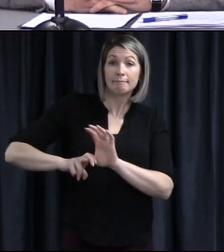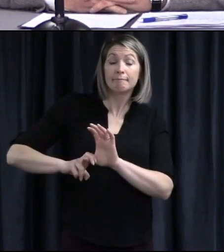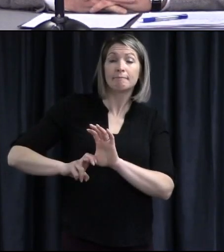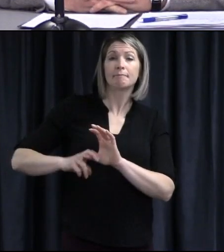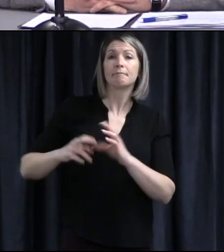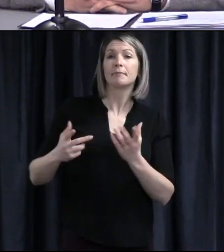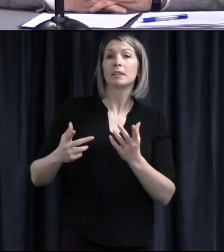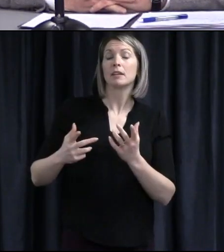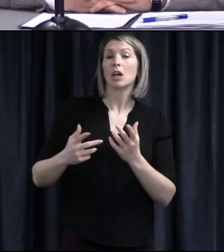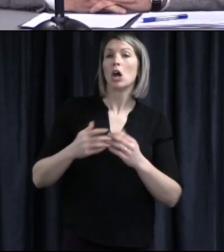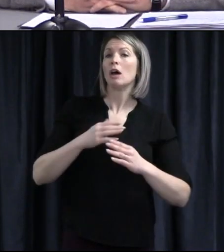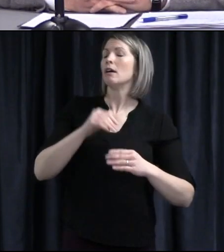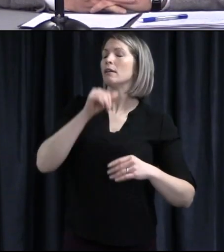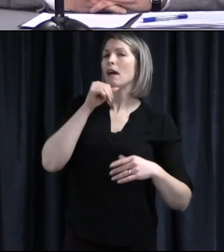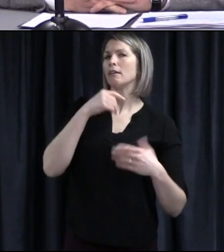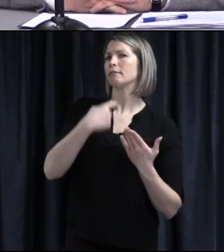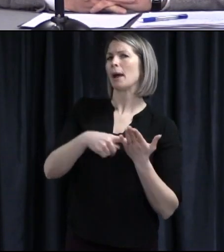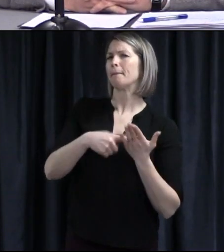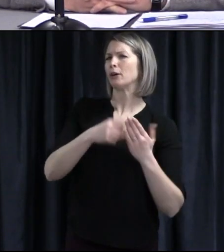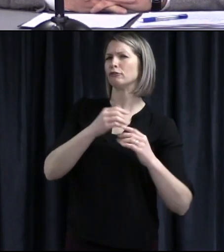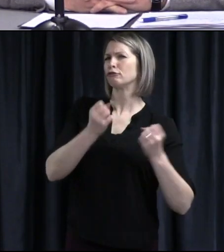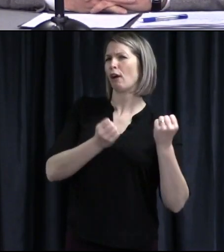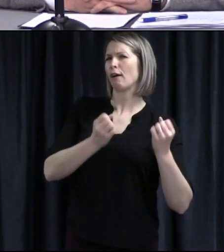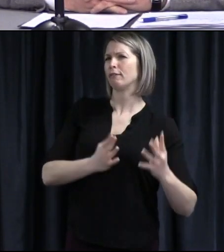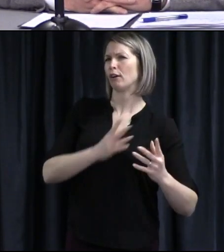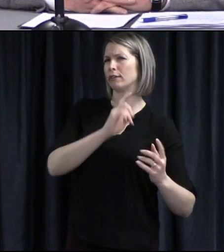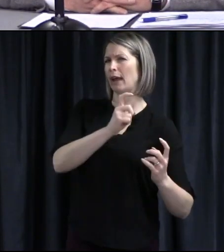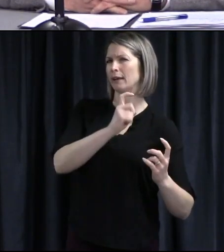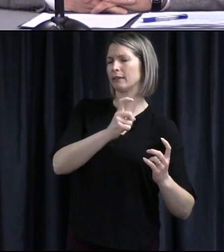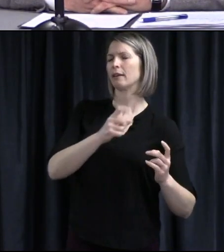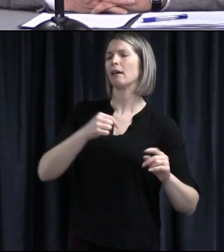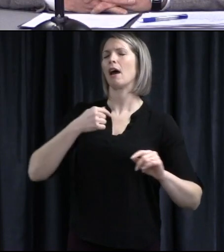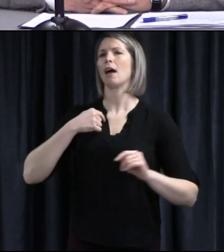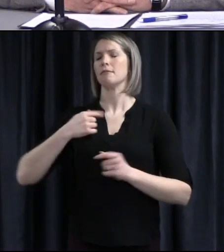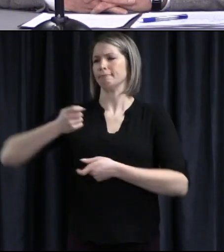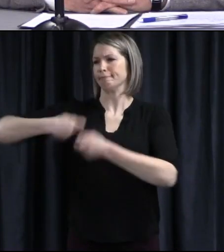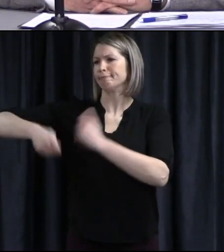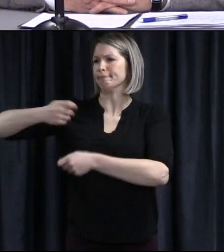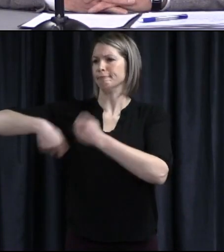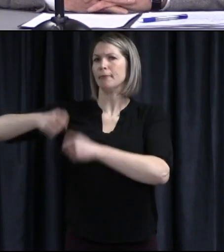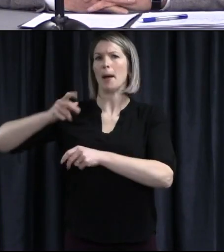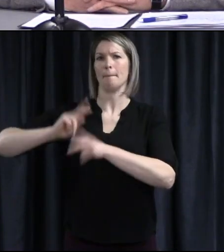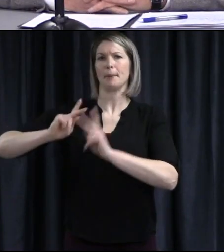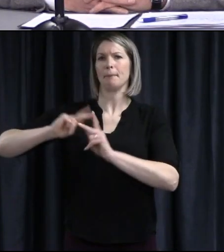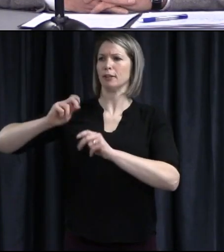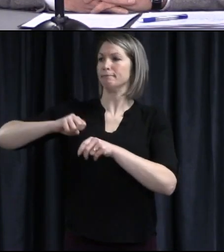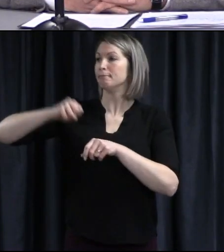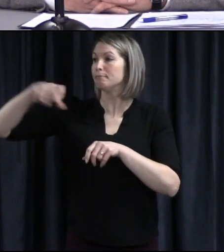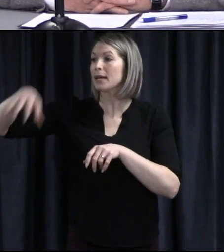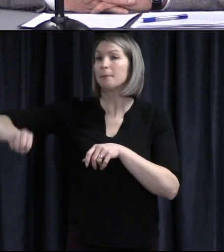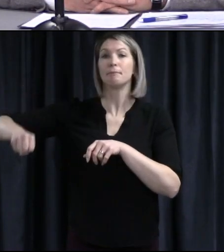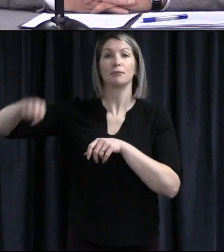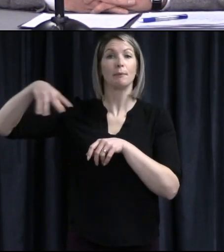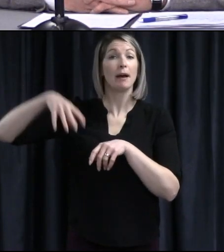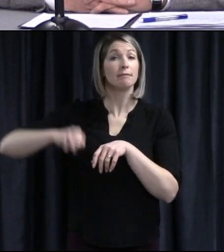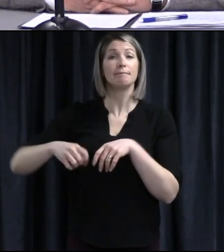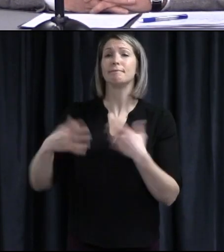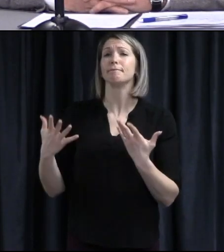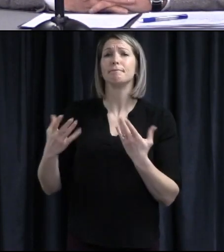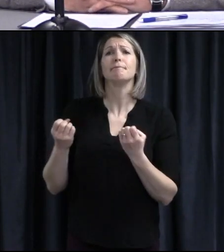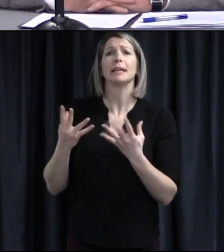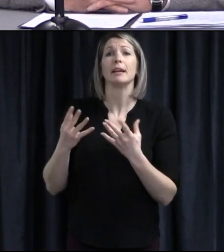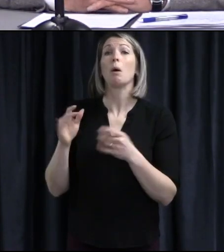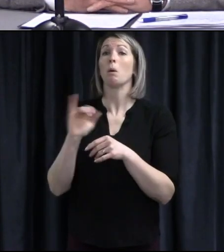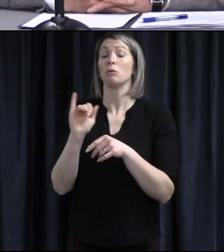drivers of buses and taxis, but also people who may subsequently use that mode of transportation and a short